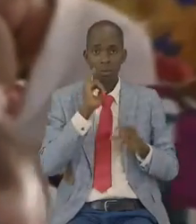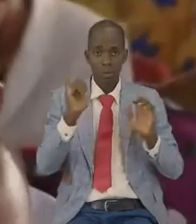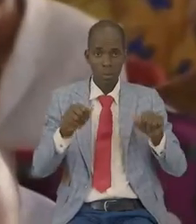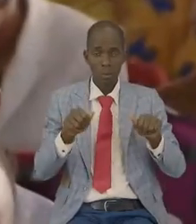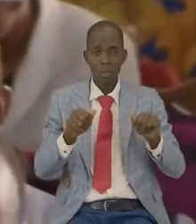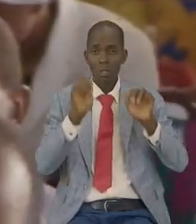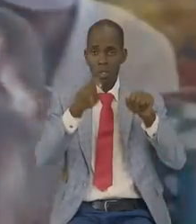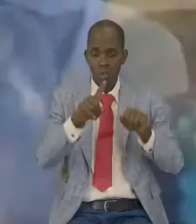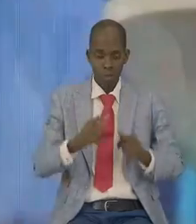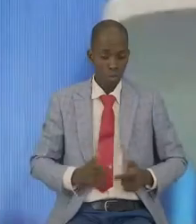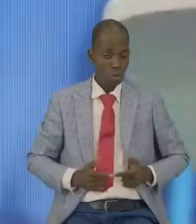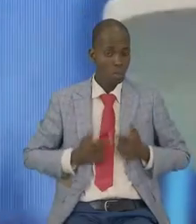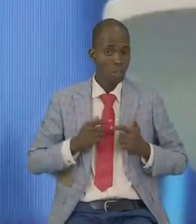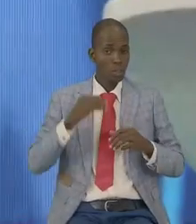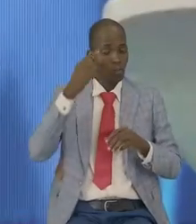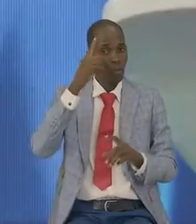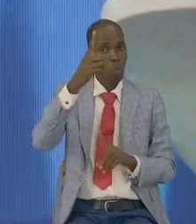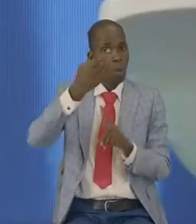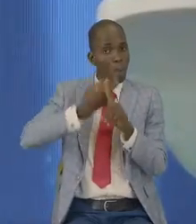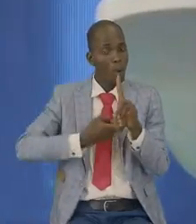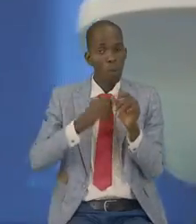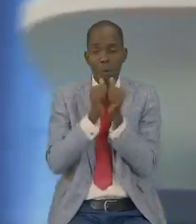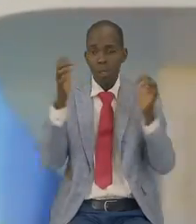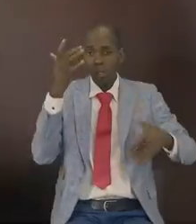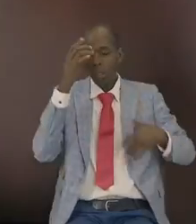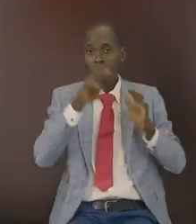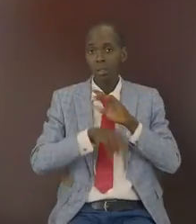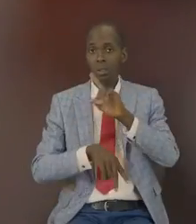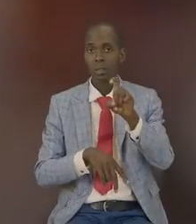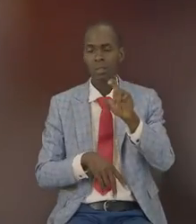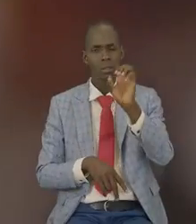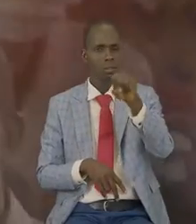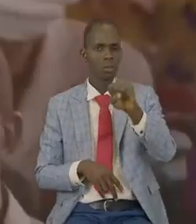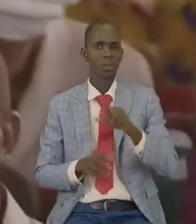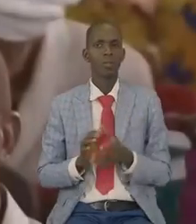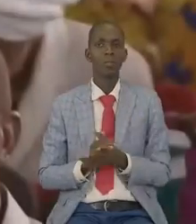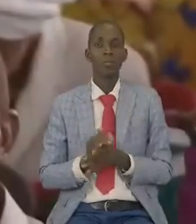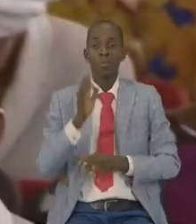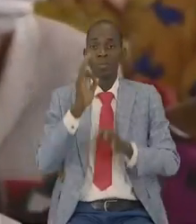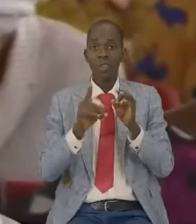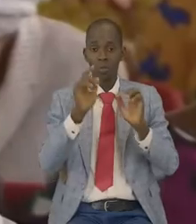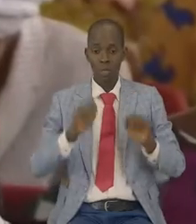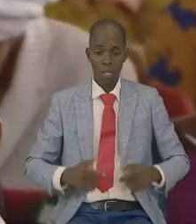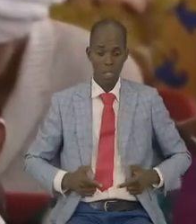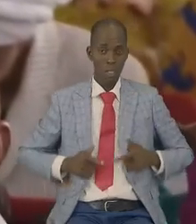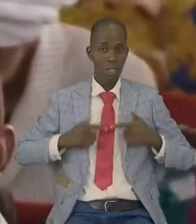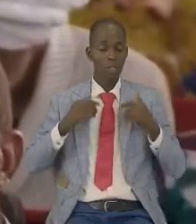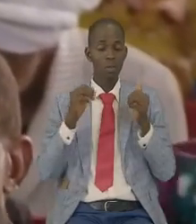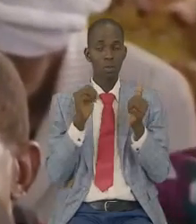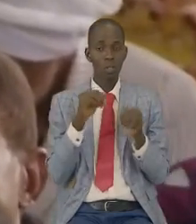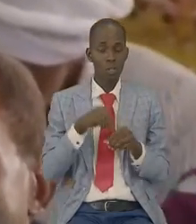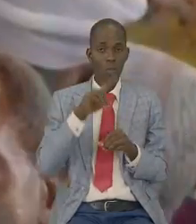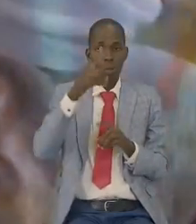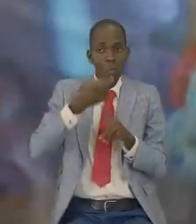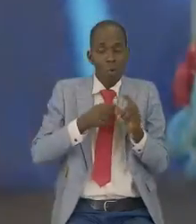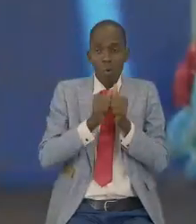Can you live 1 month without sickness? If you can live 1 month, can you double that and